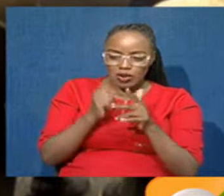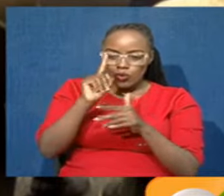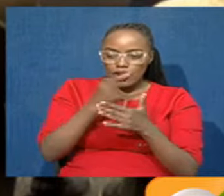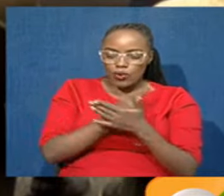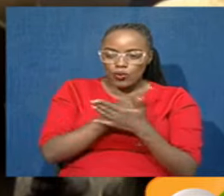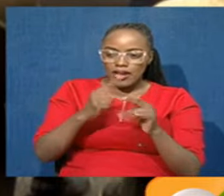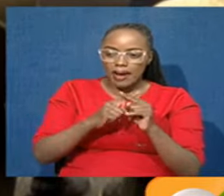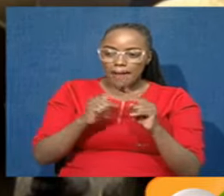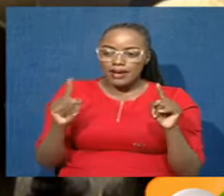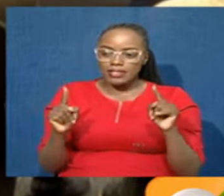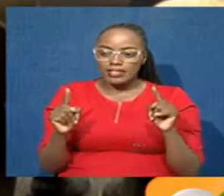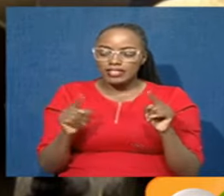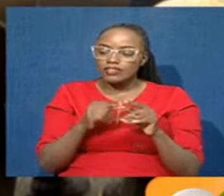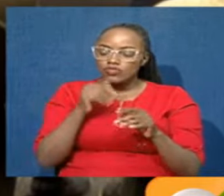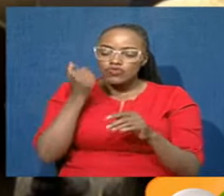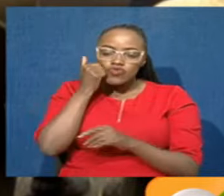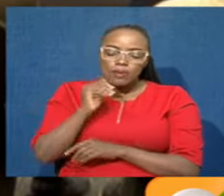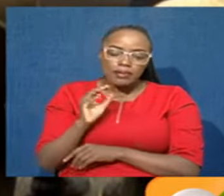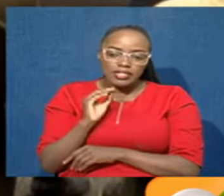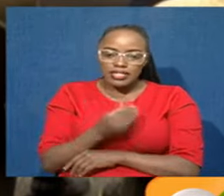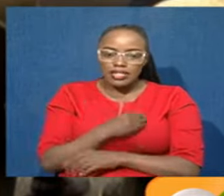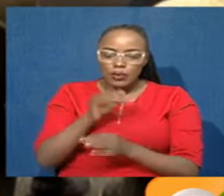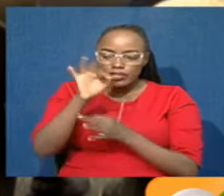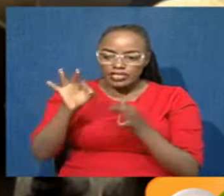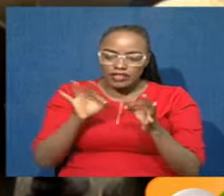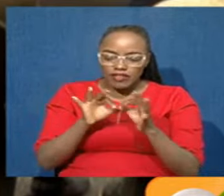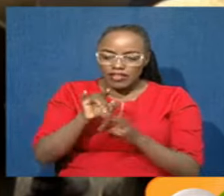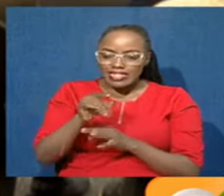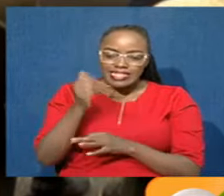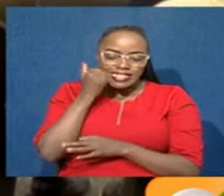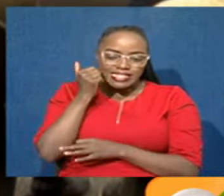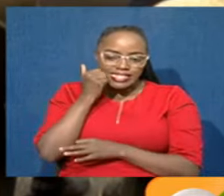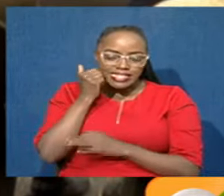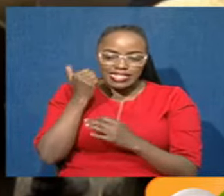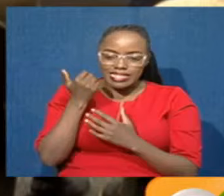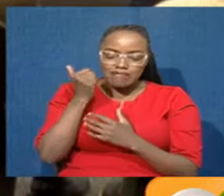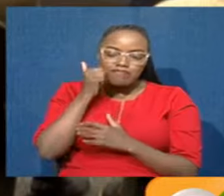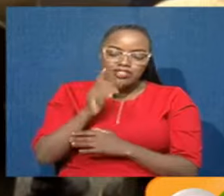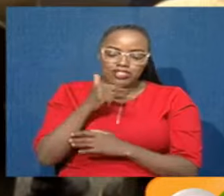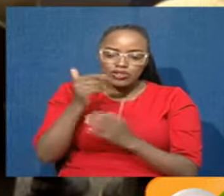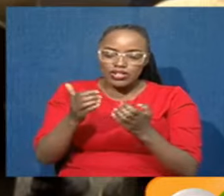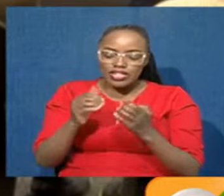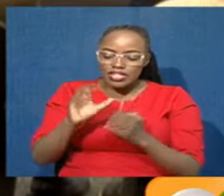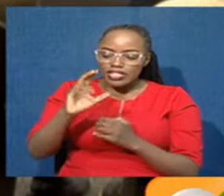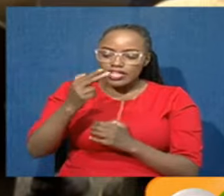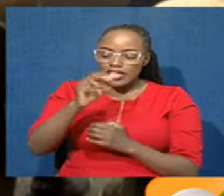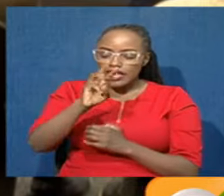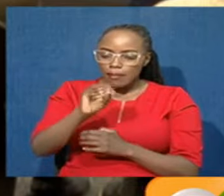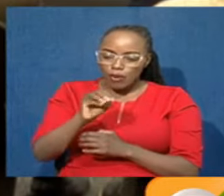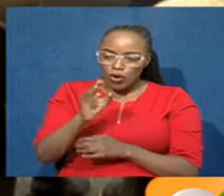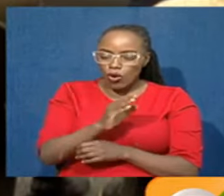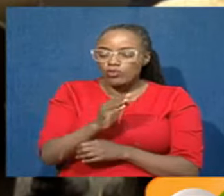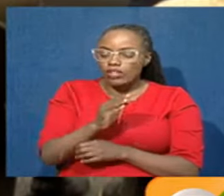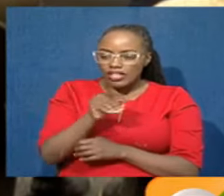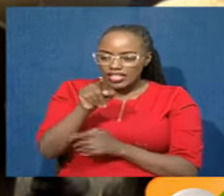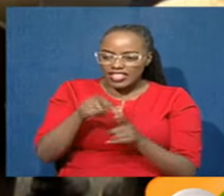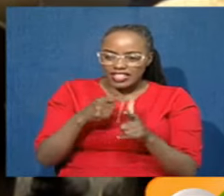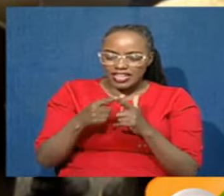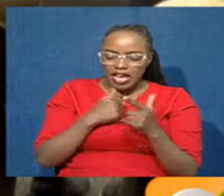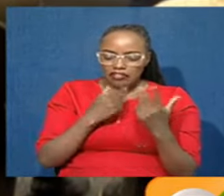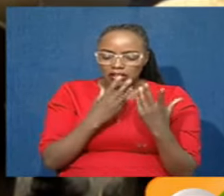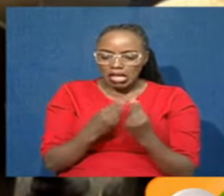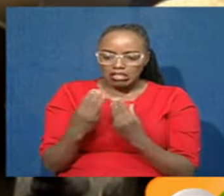However, for our patients, particularly those critical patients who require chemotherapy, we had a very, very